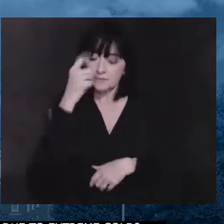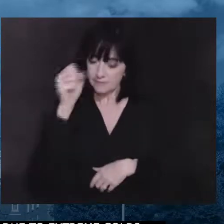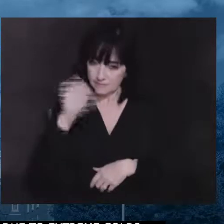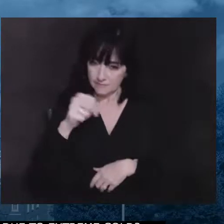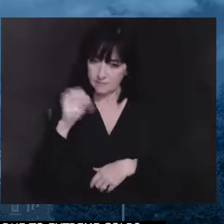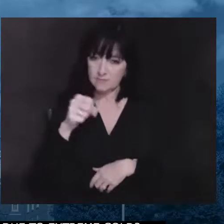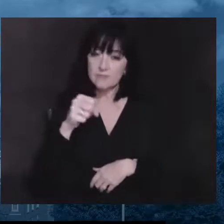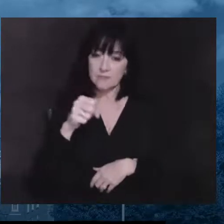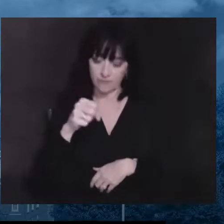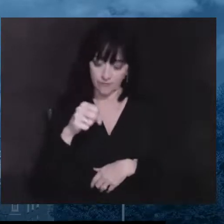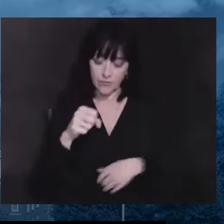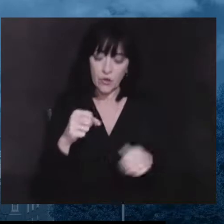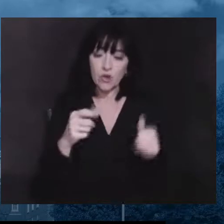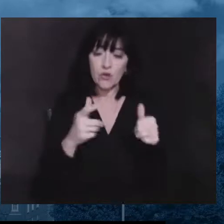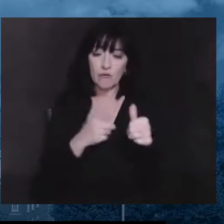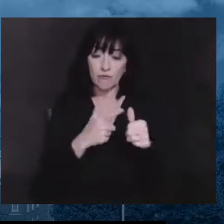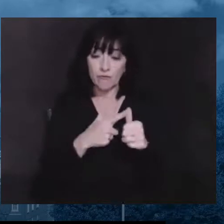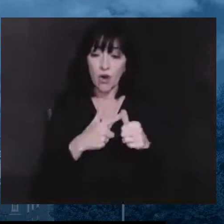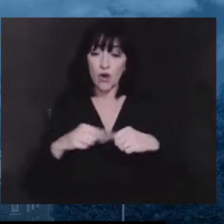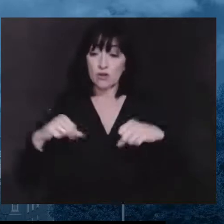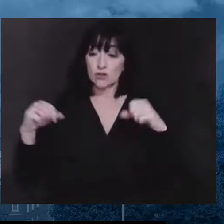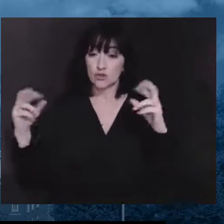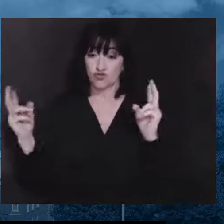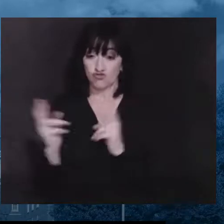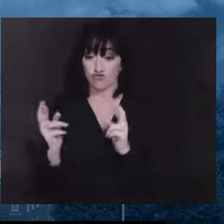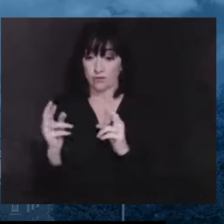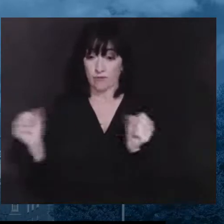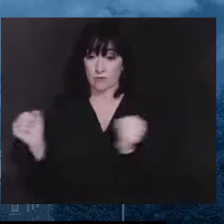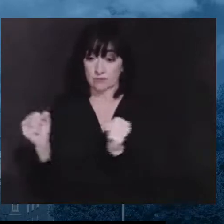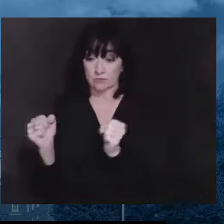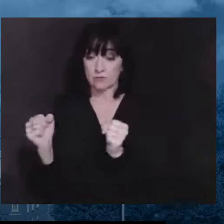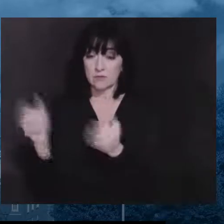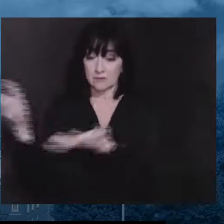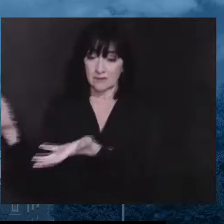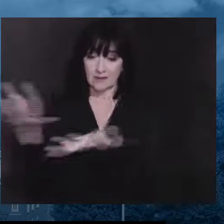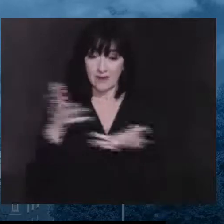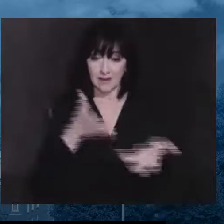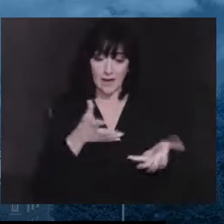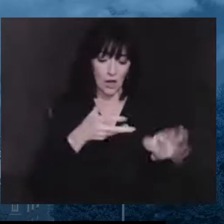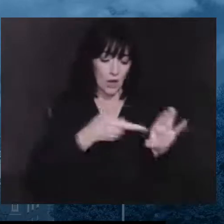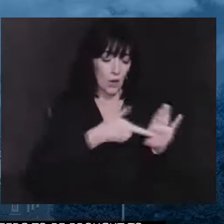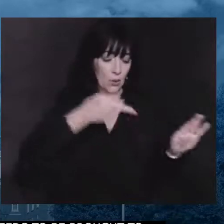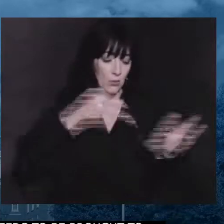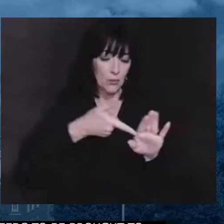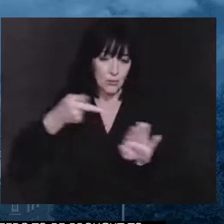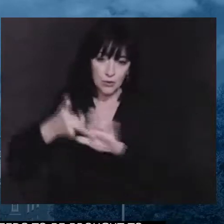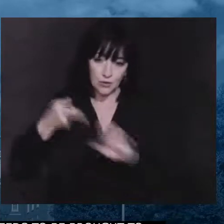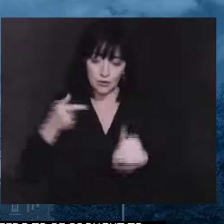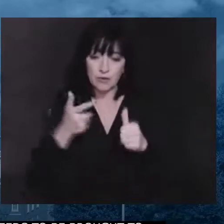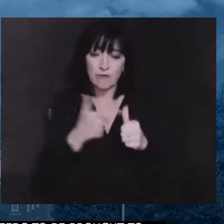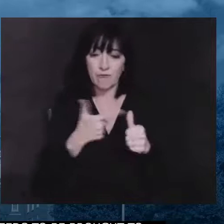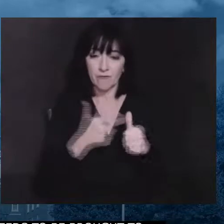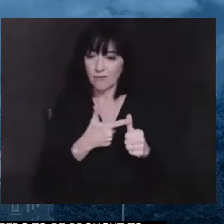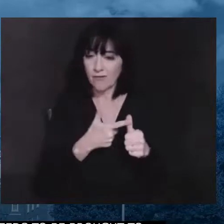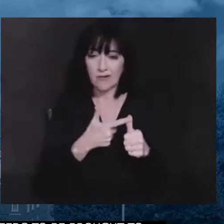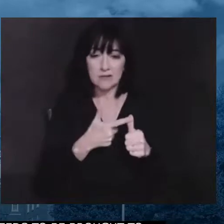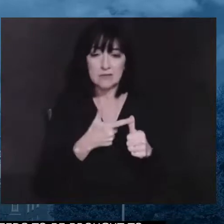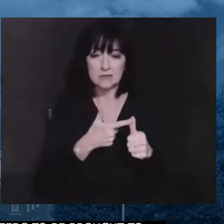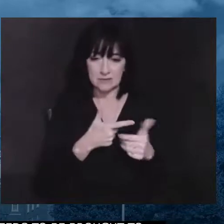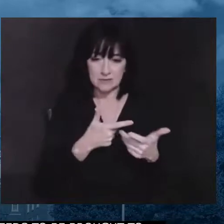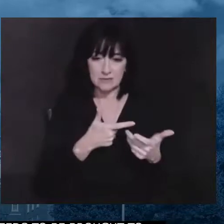temperature. It needs to be thawed to room temperature before it's administered. That doesn't take that long. So once it gets pulled